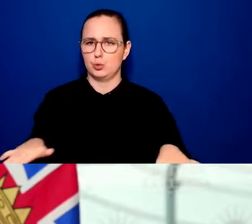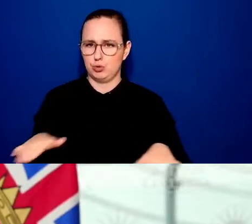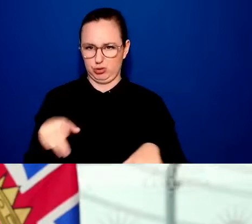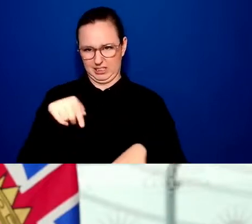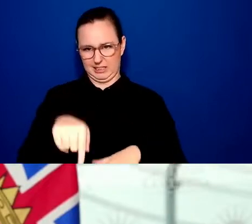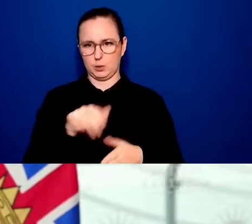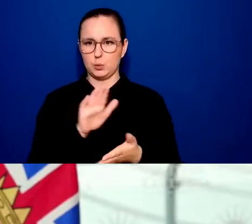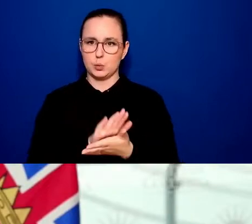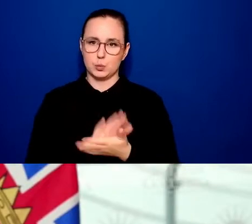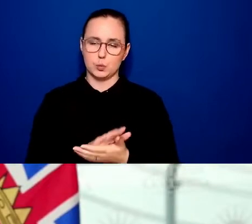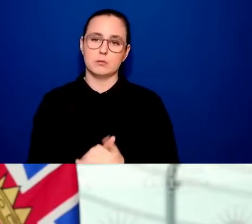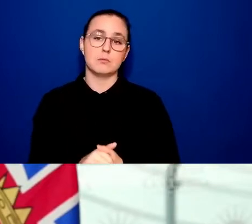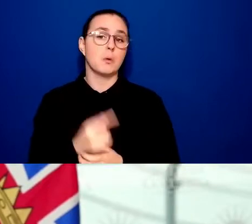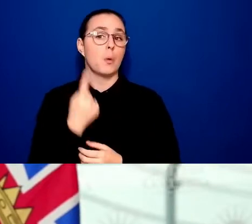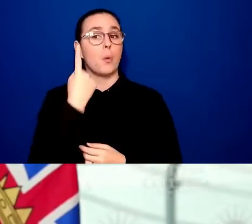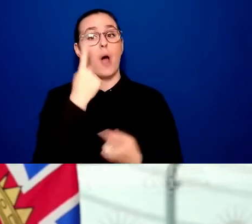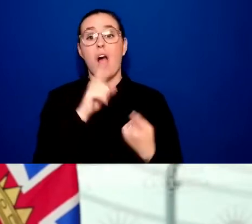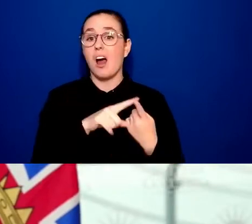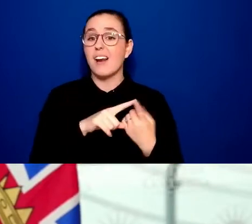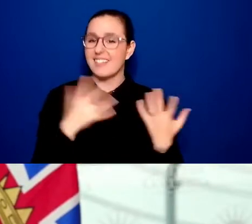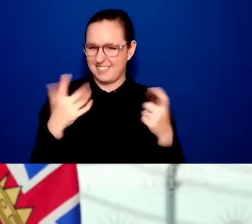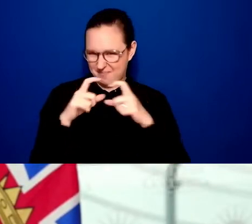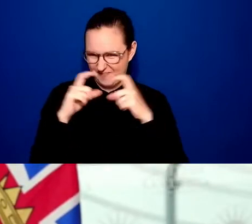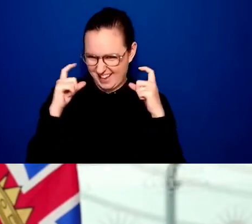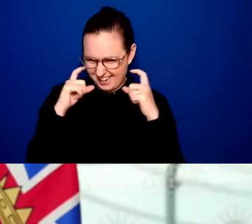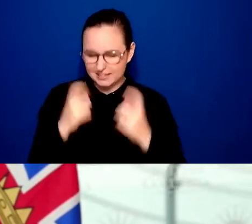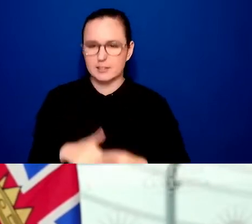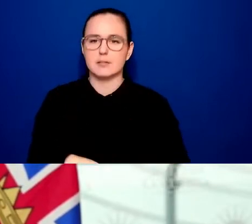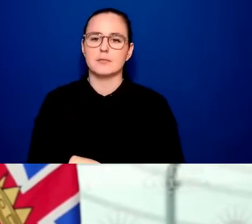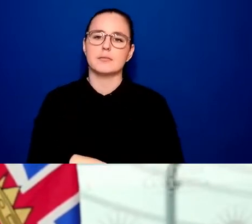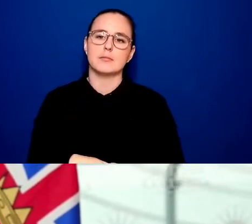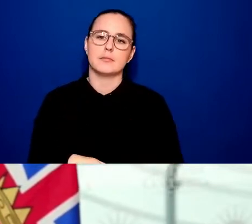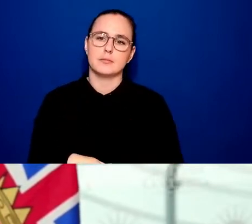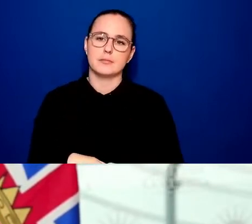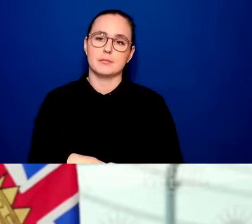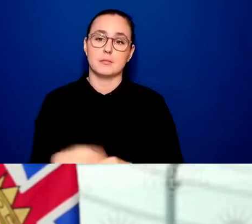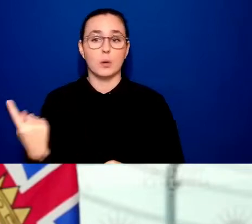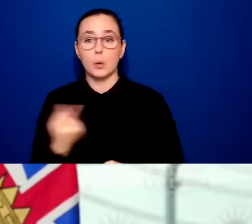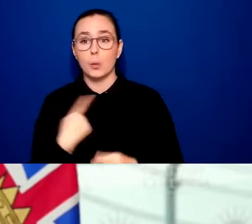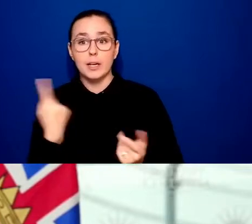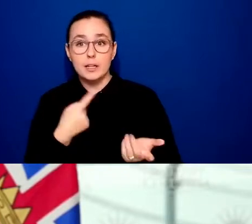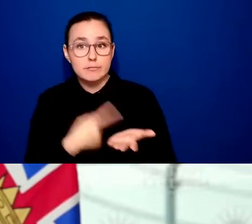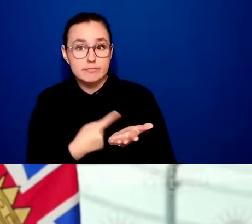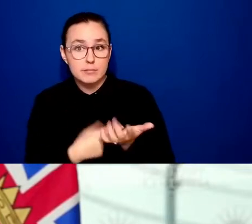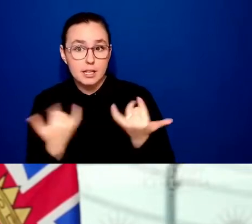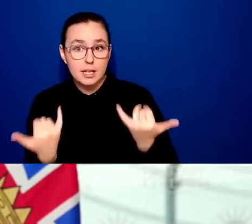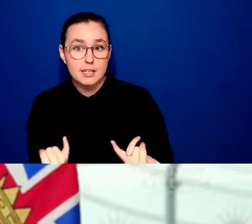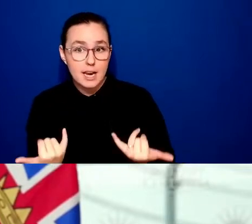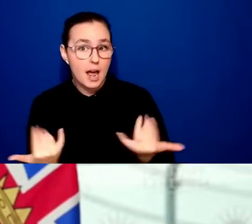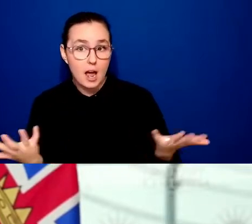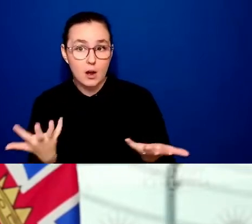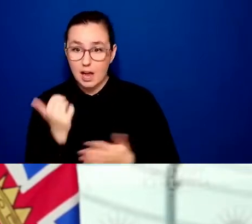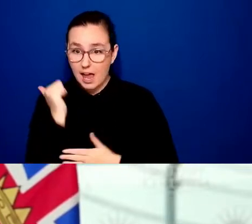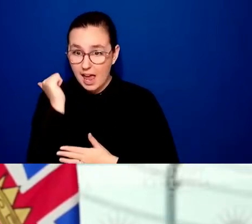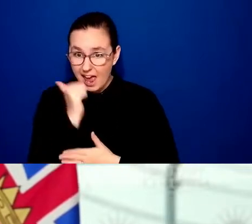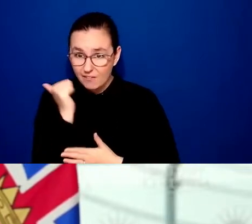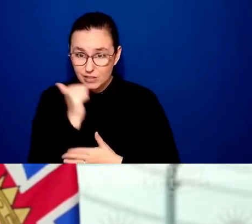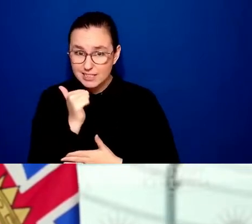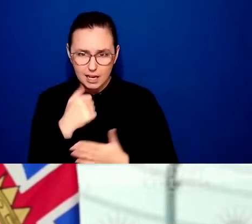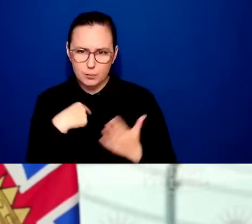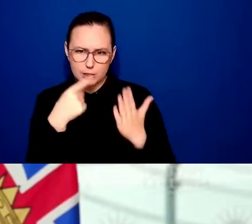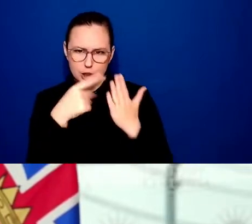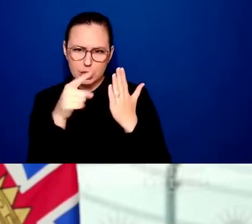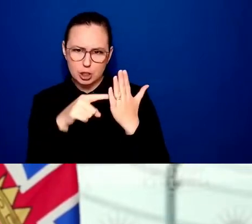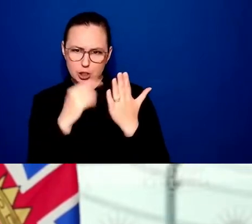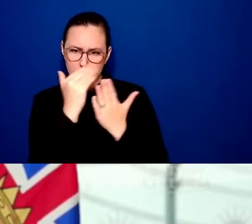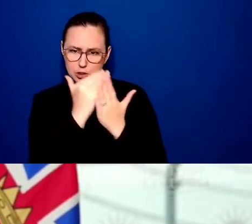masking is one of those layers. We talked about it today, how important it is to monitor every day, that daily symptom check, the